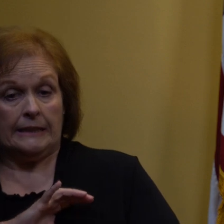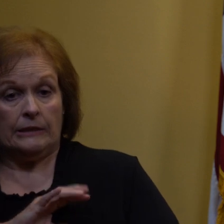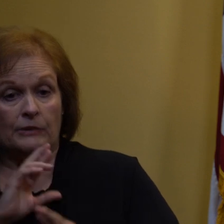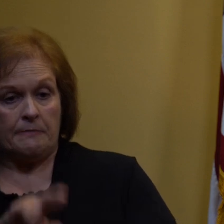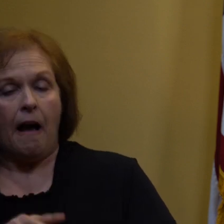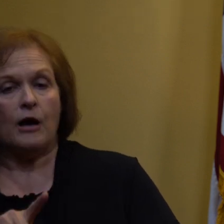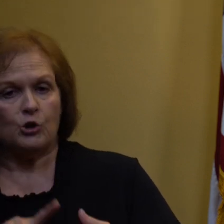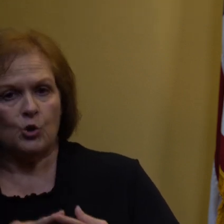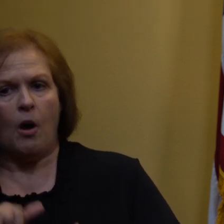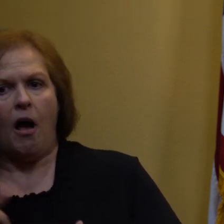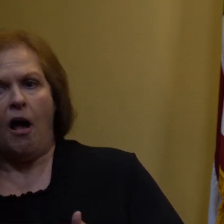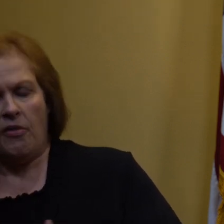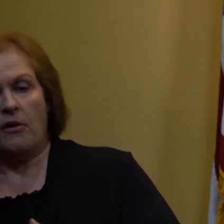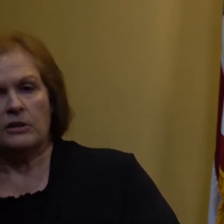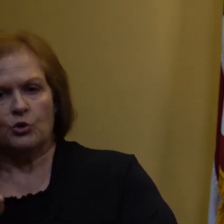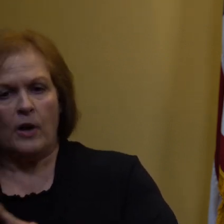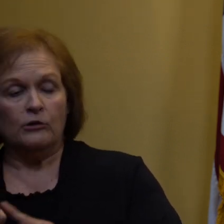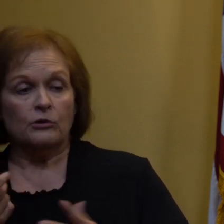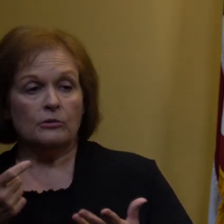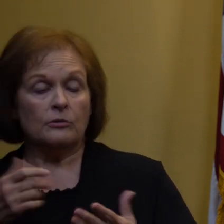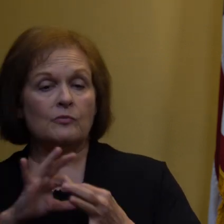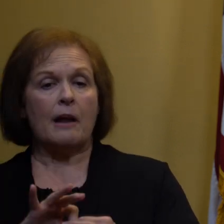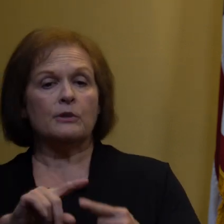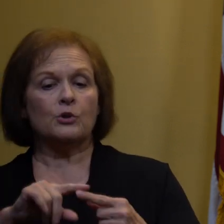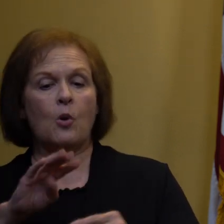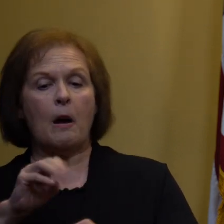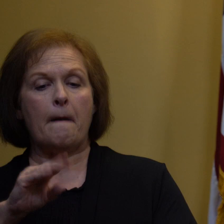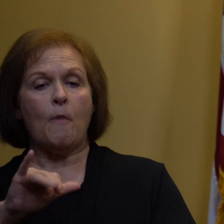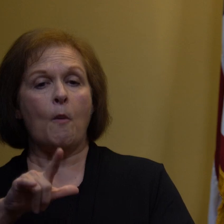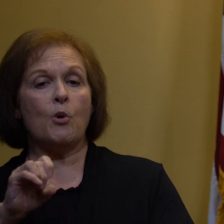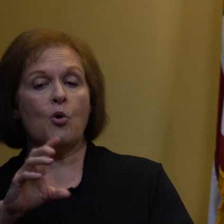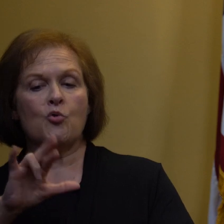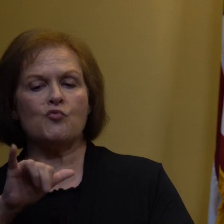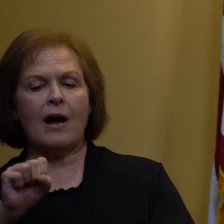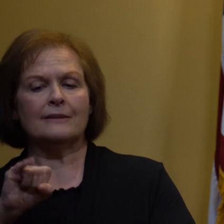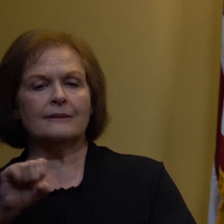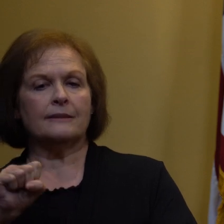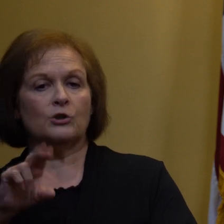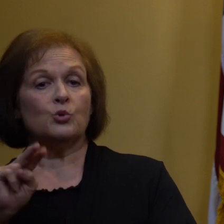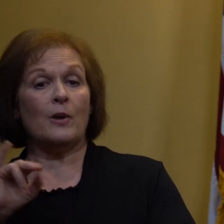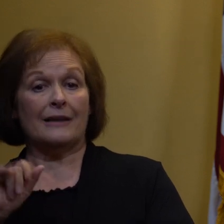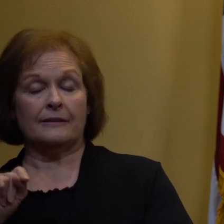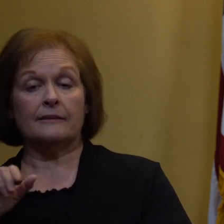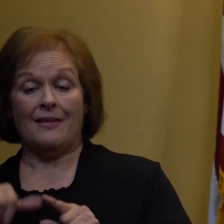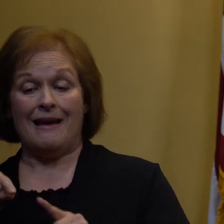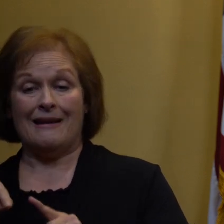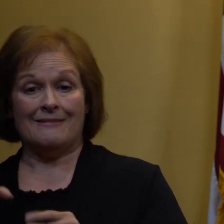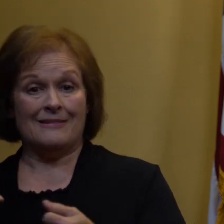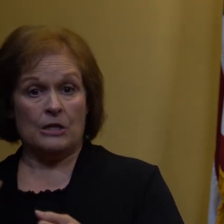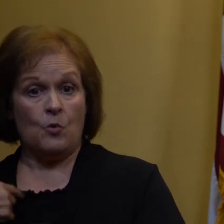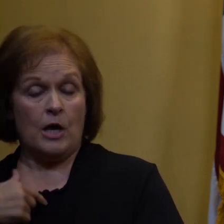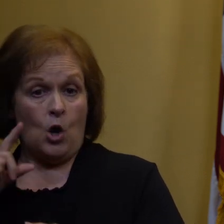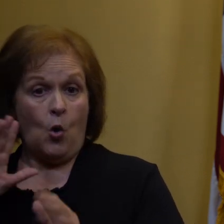to other matters, even as relates to the mobile crisis unit. So it is our hope that we will continue